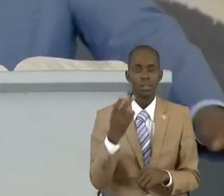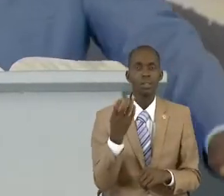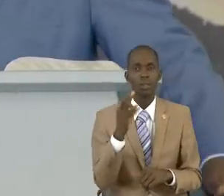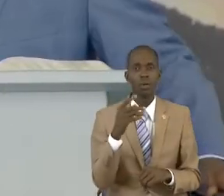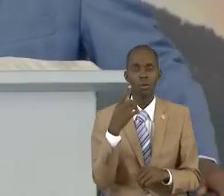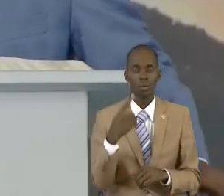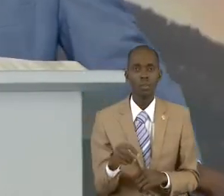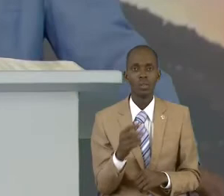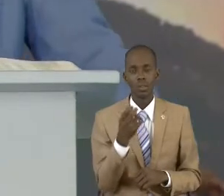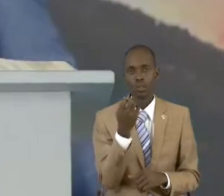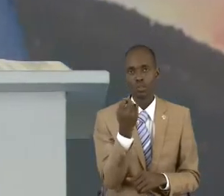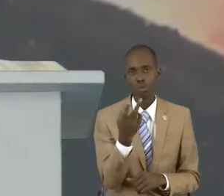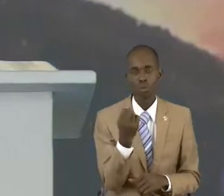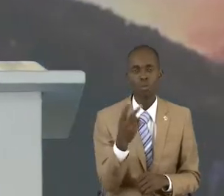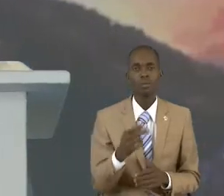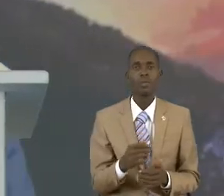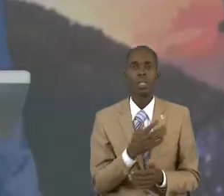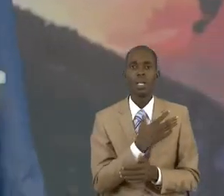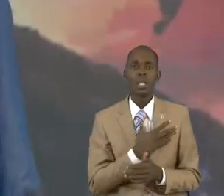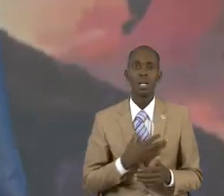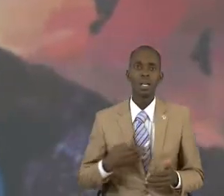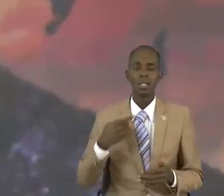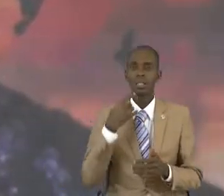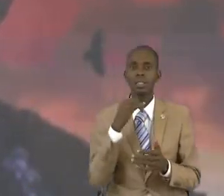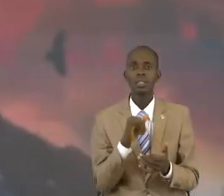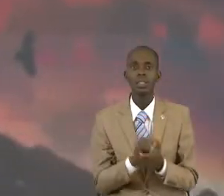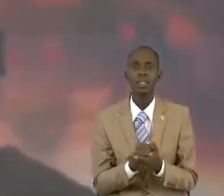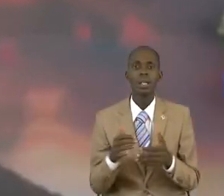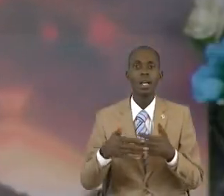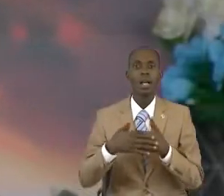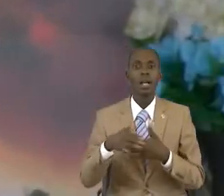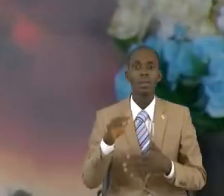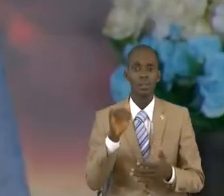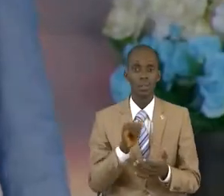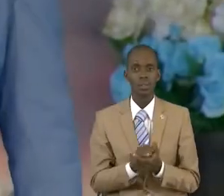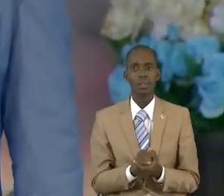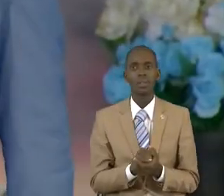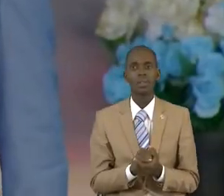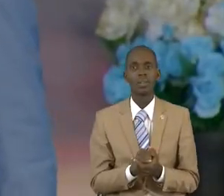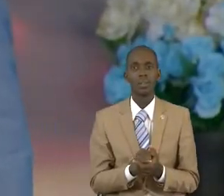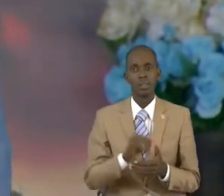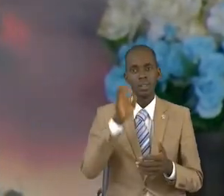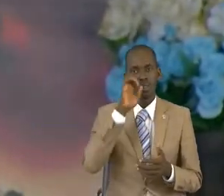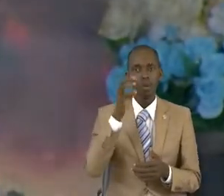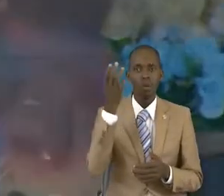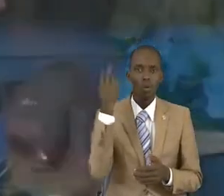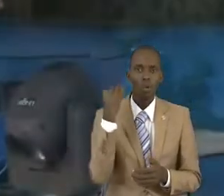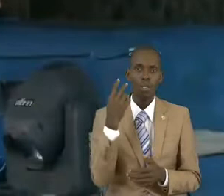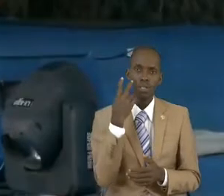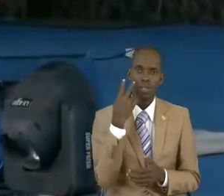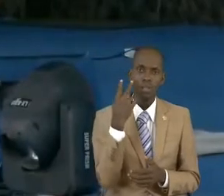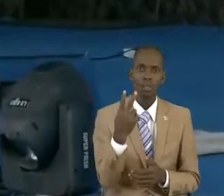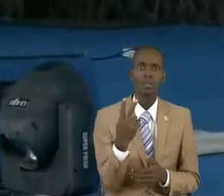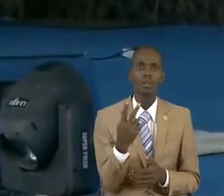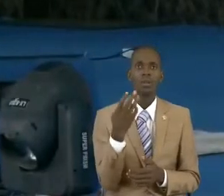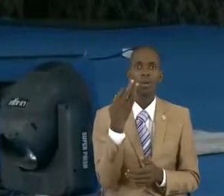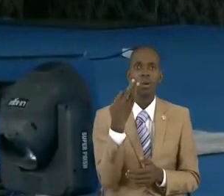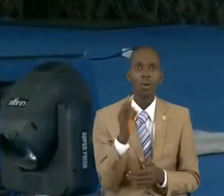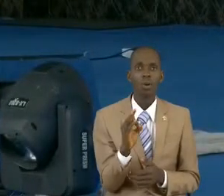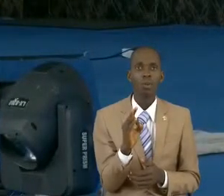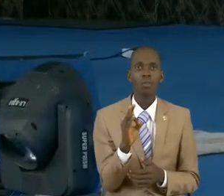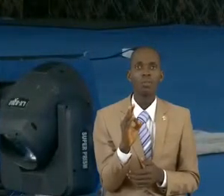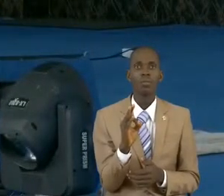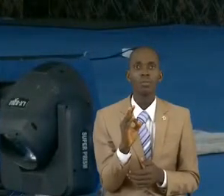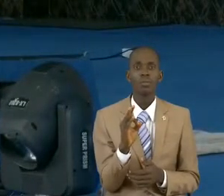verse 6. And then he said, after that he was seen of